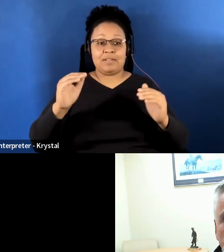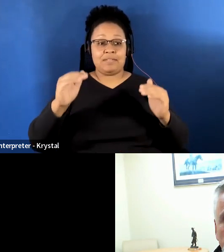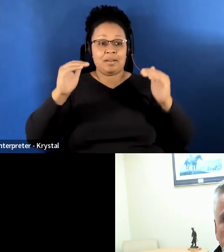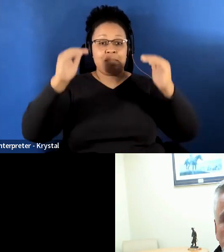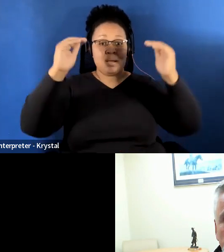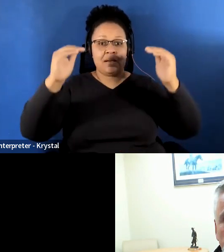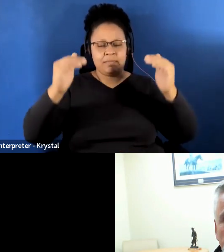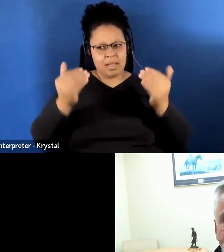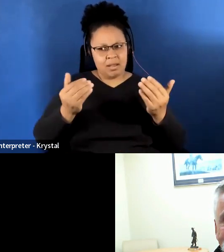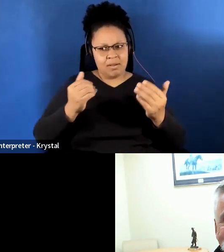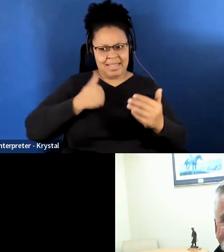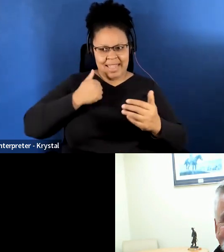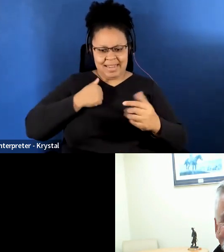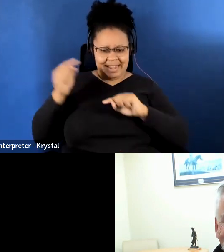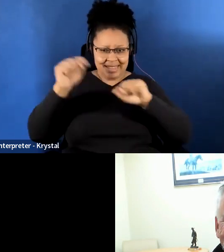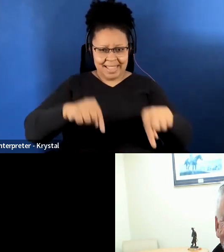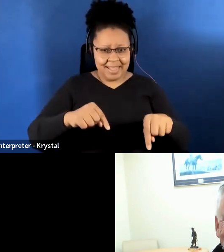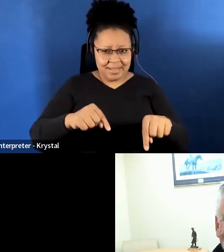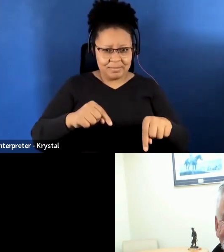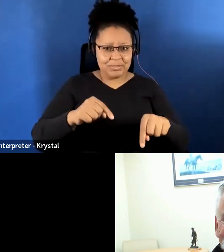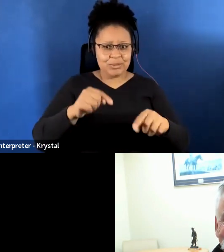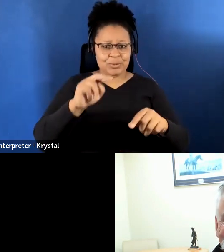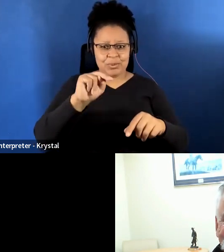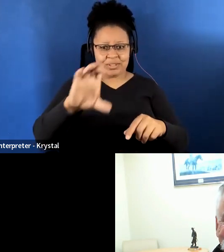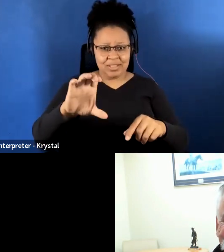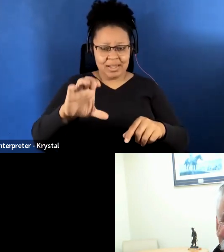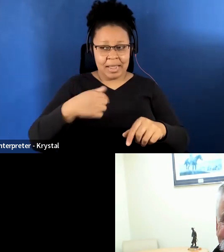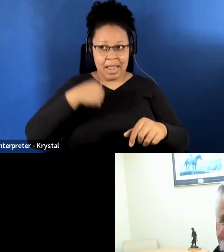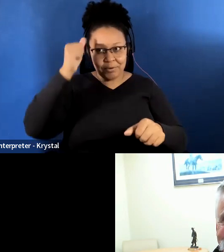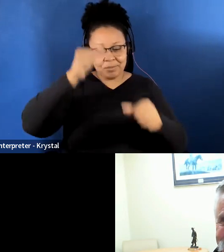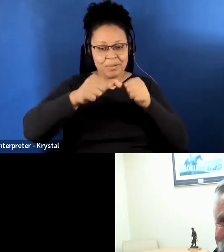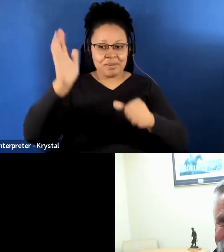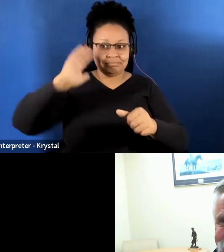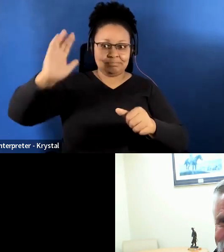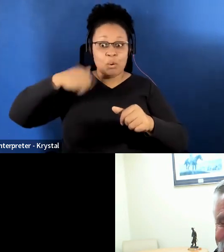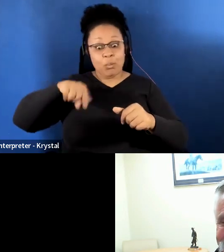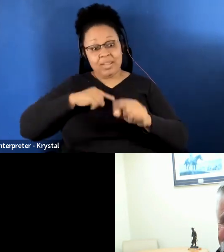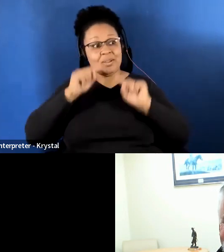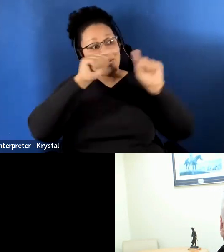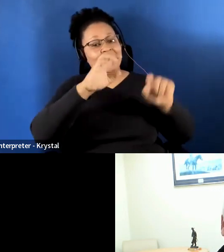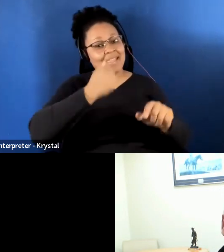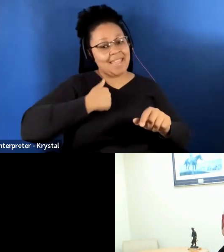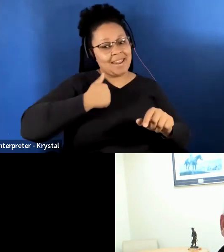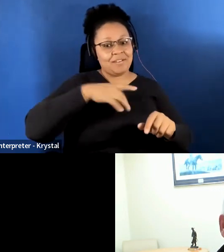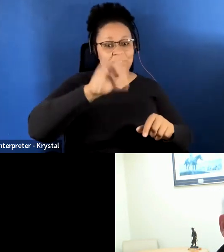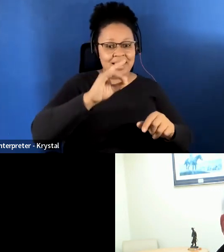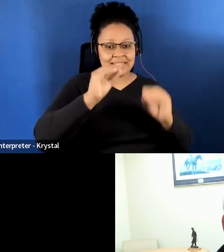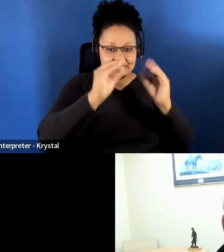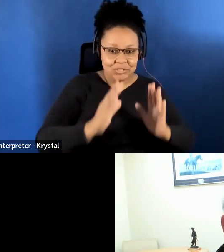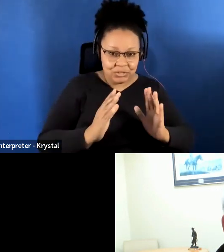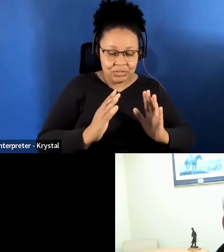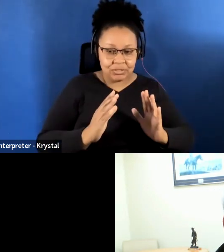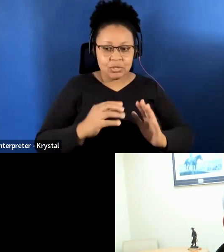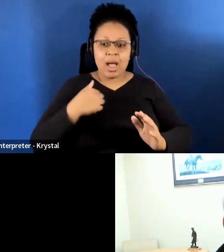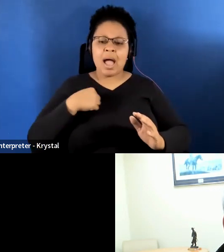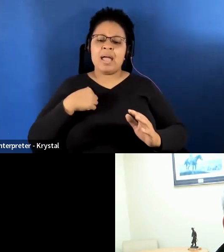Used to be the other way around. Like, we used to go to Canada and get teachers. I remember that back in the day, right? So at one point I went around and I